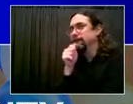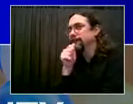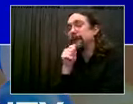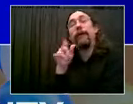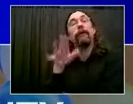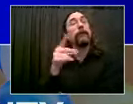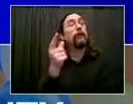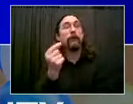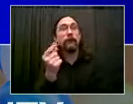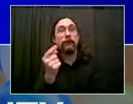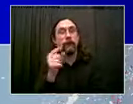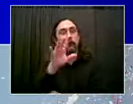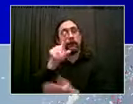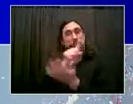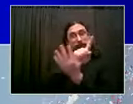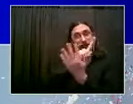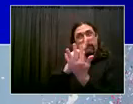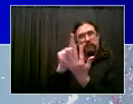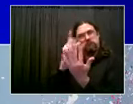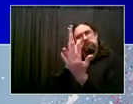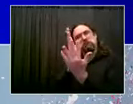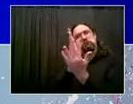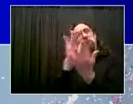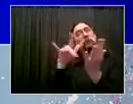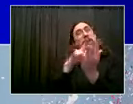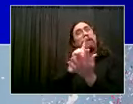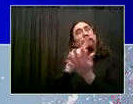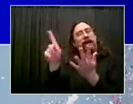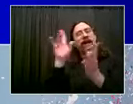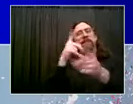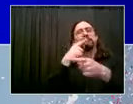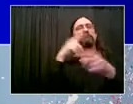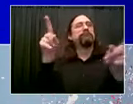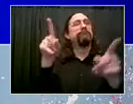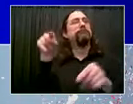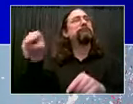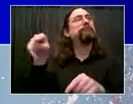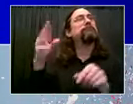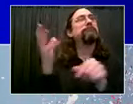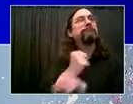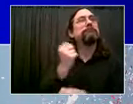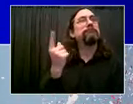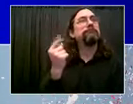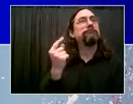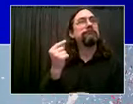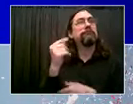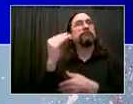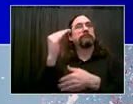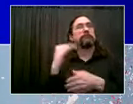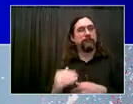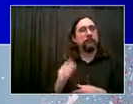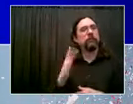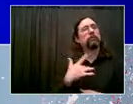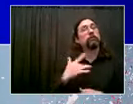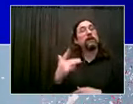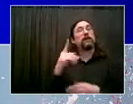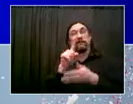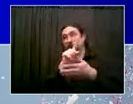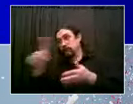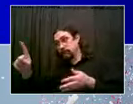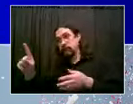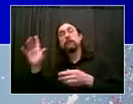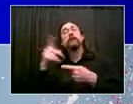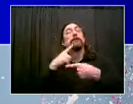prizes. And anyone who goes to a city-run vaccination site and gets newly vaccinated